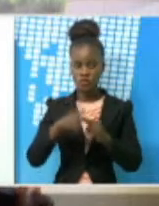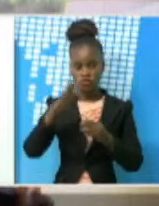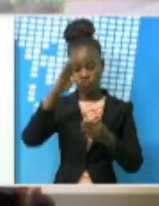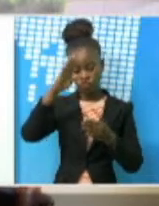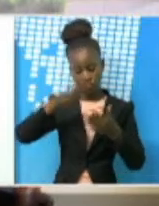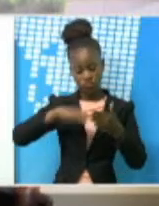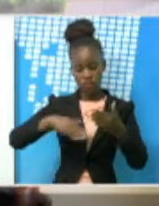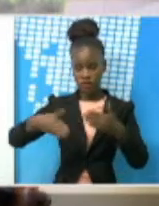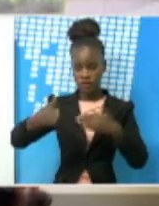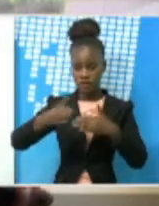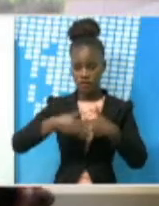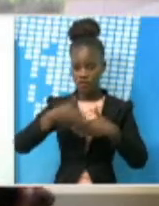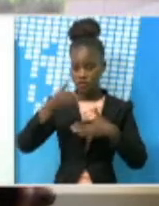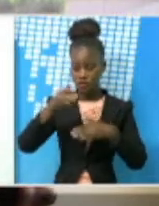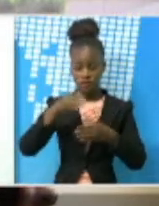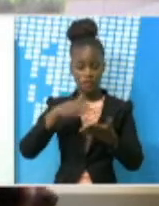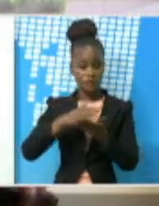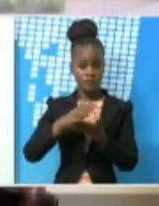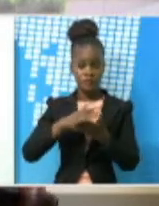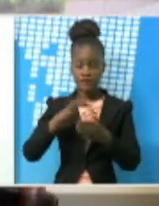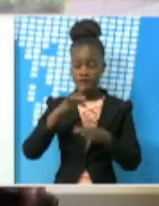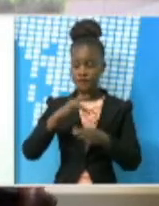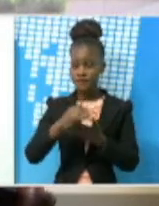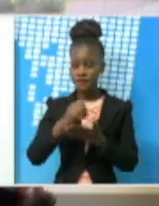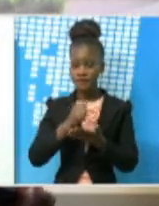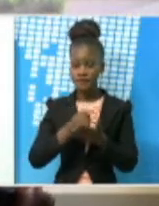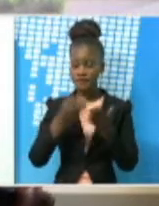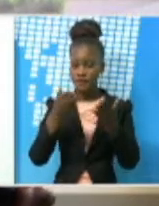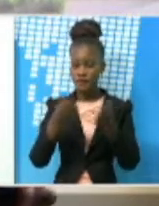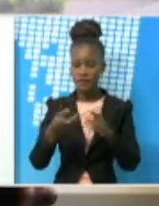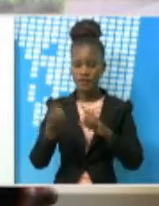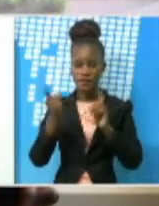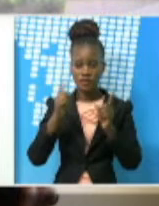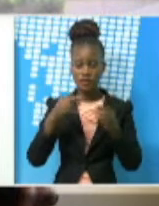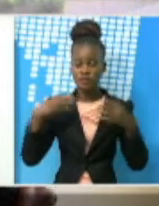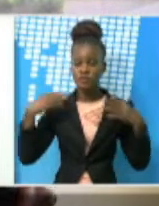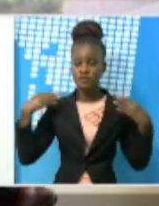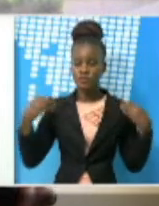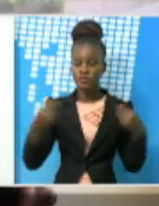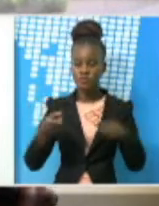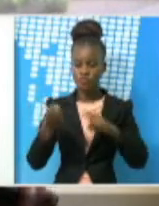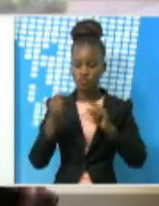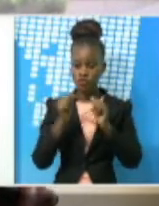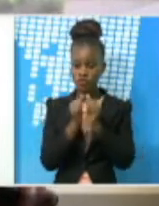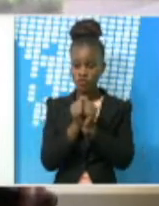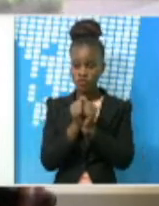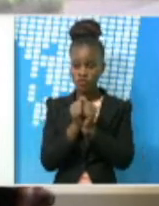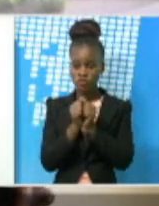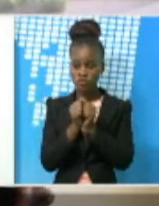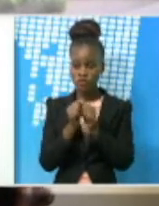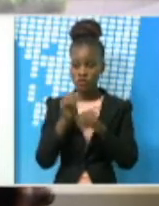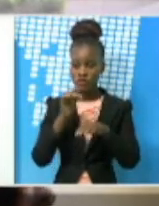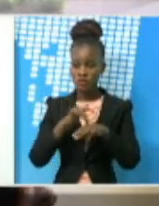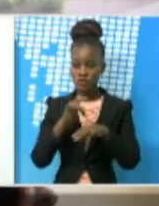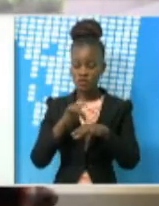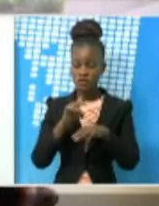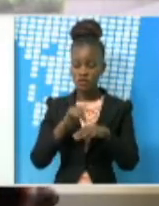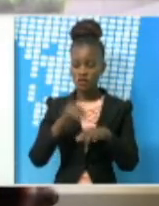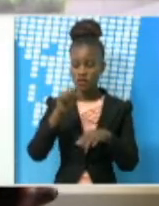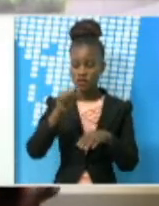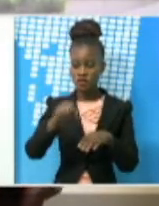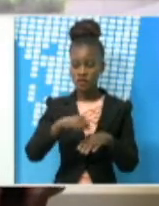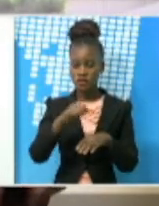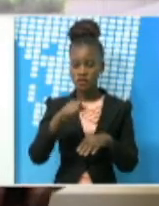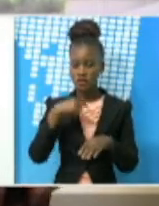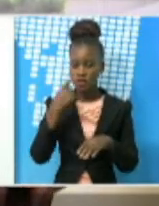the real materials. Because we are emphasizing training with production, that not models which people used